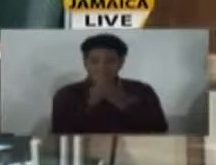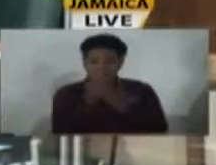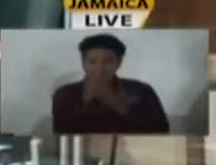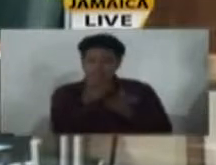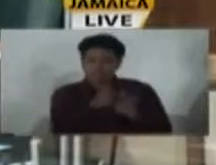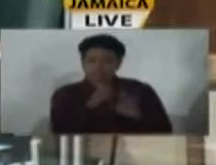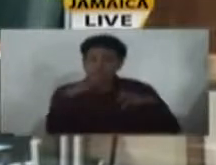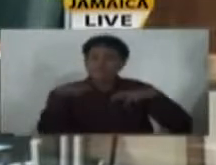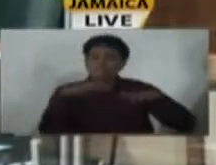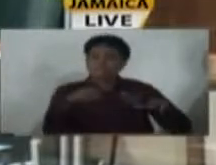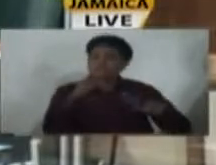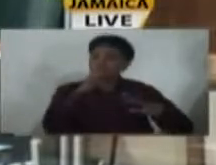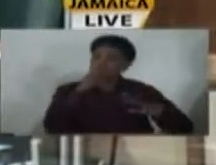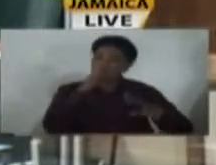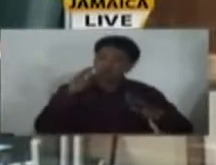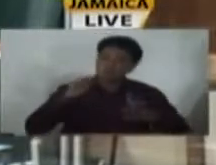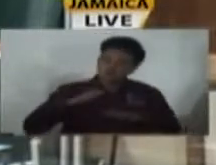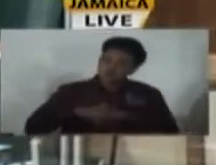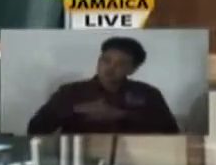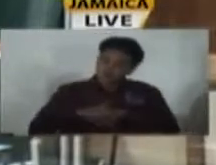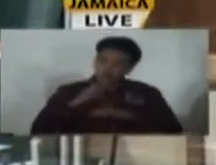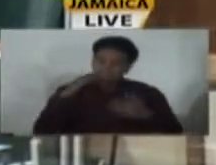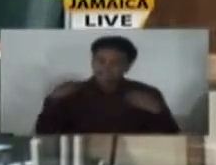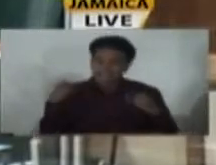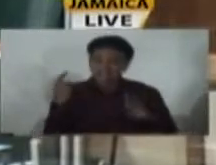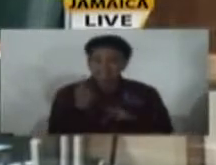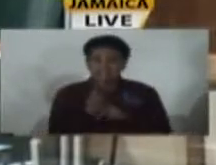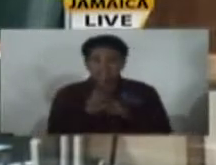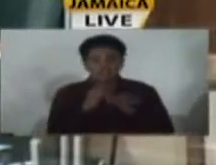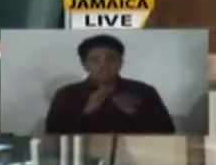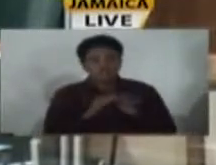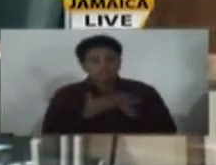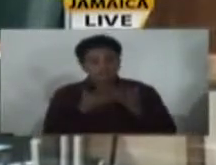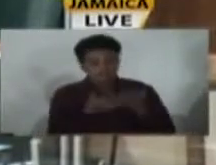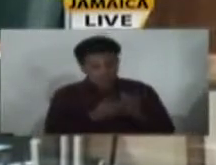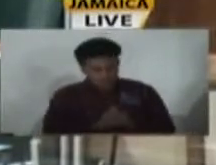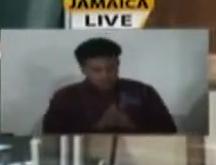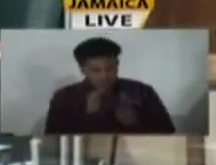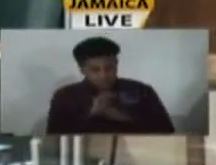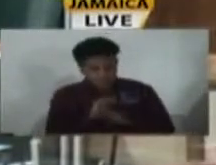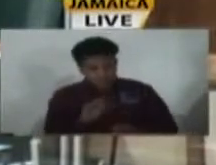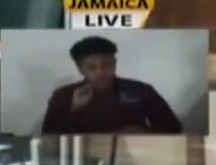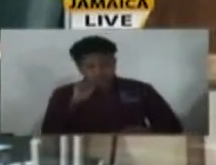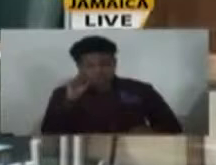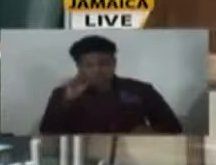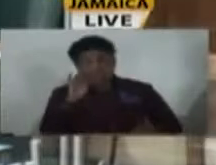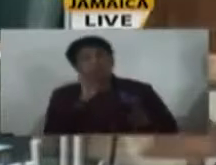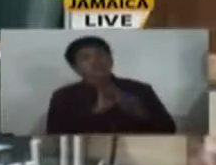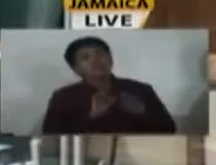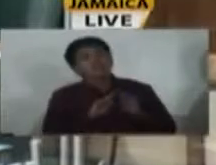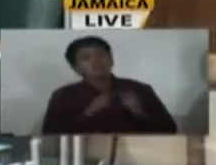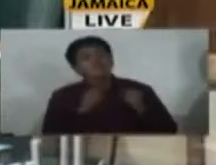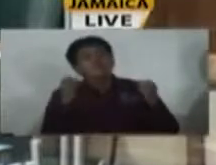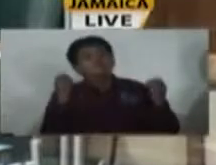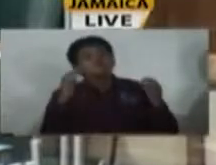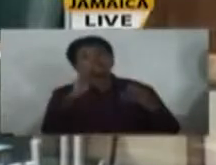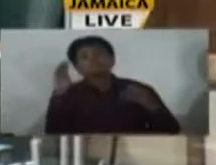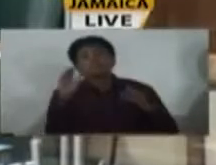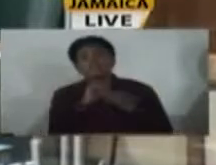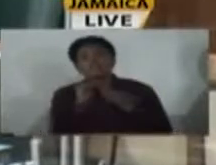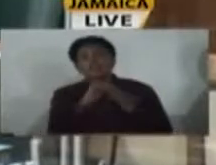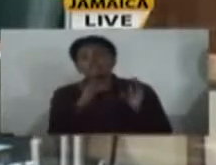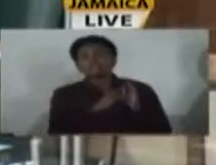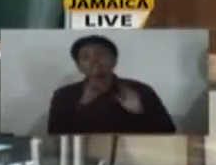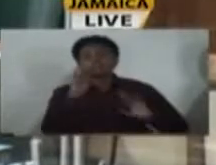in water, in sewage, in healthcare in Jamaica. Minister Tufton has spoken about the multi-billion-dollar centers of